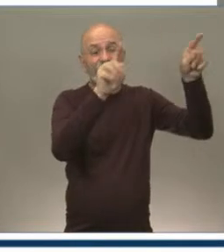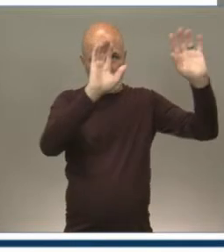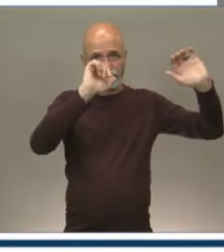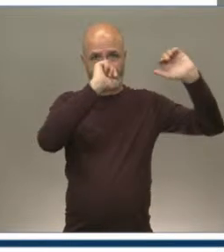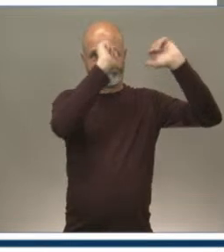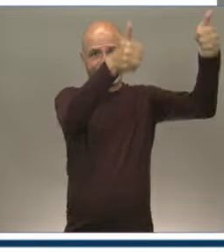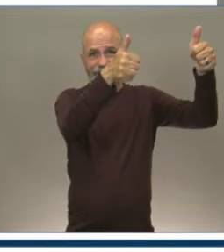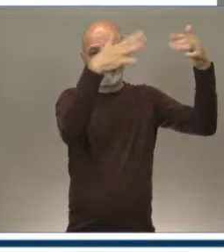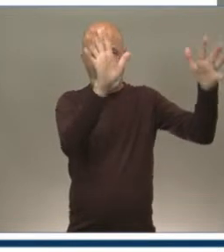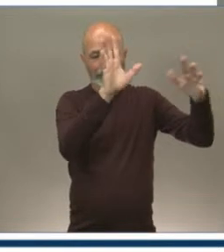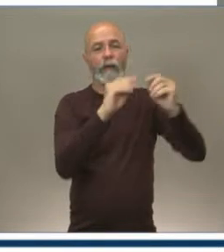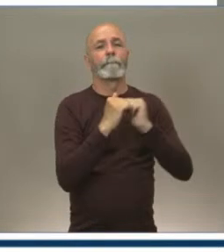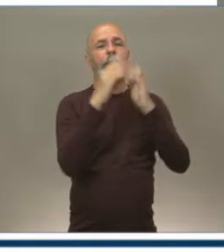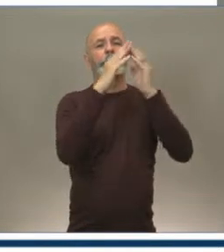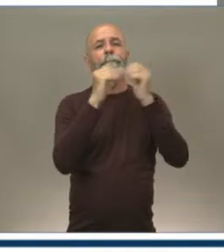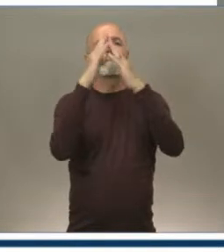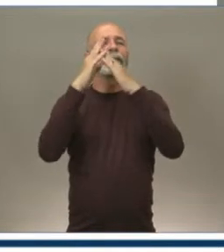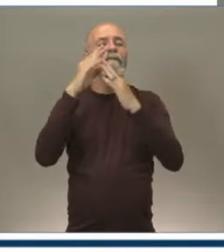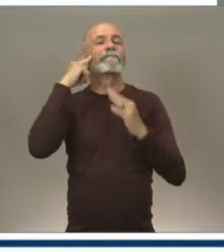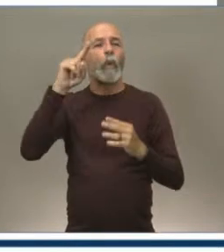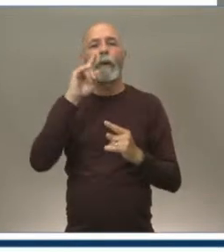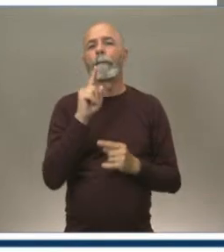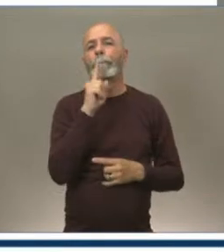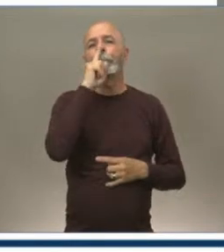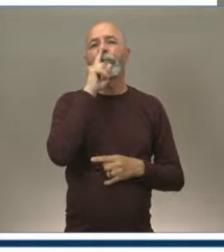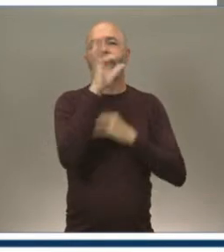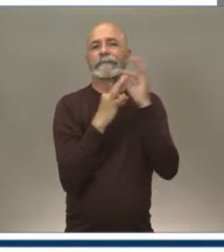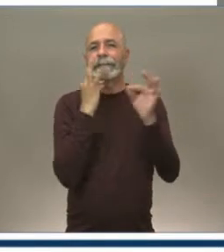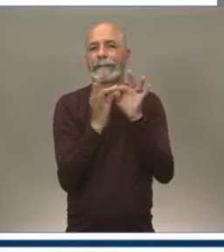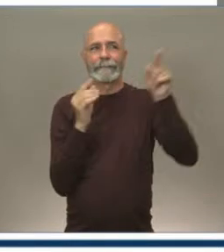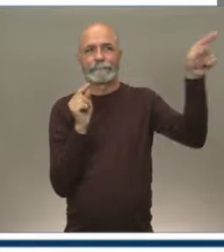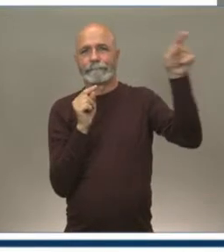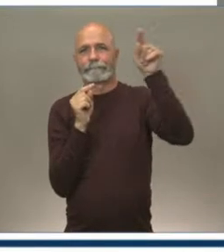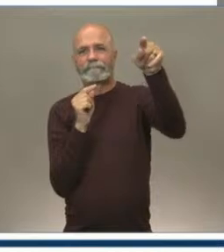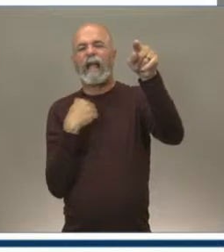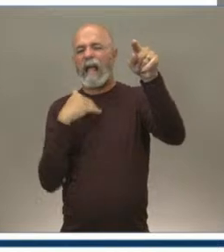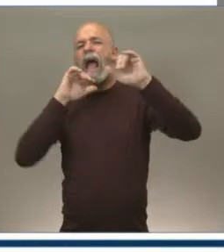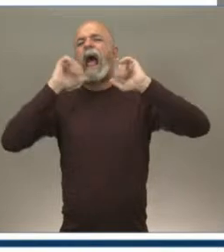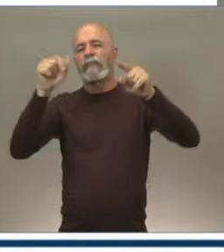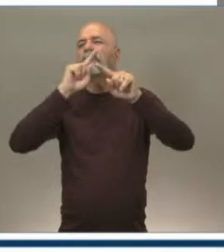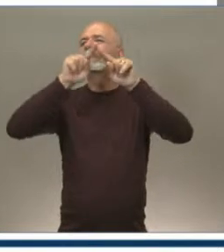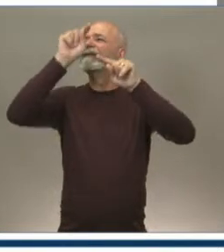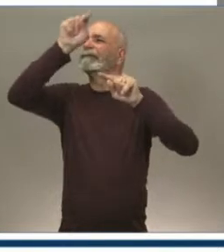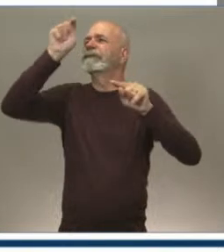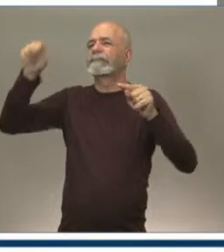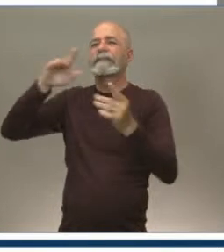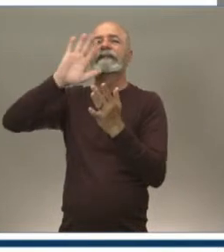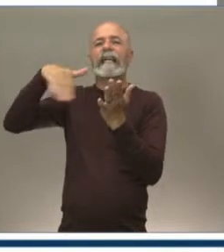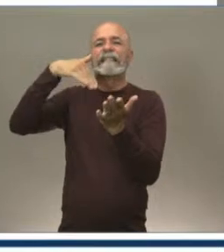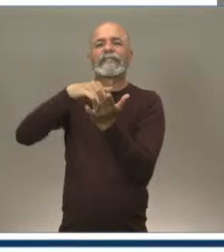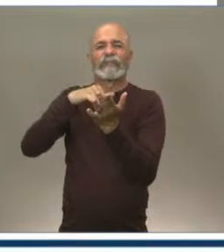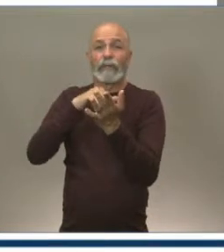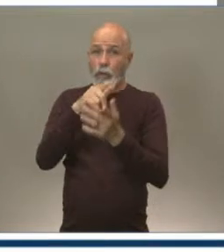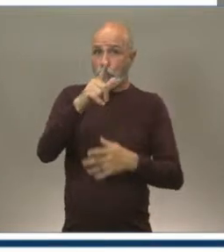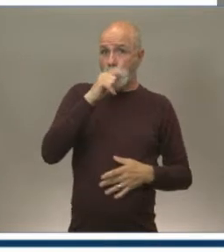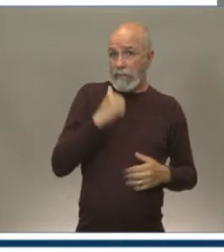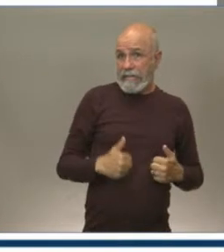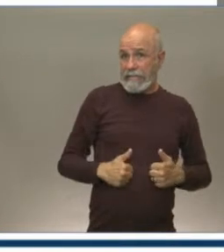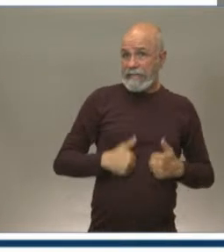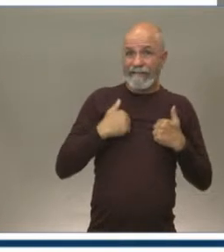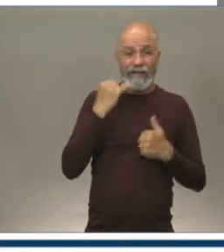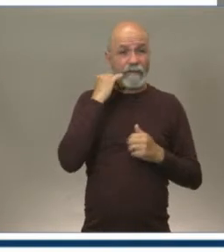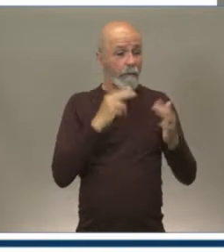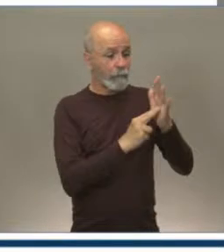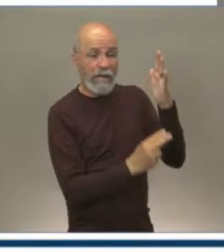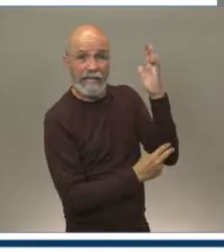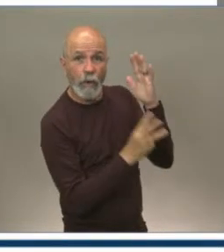room at local primary assessment centers as well. So if you live in these communities, we need you to get tested.